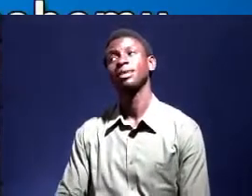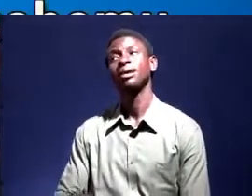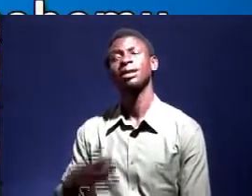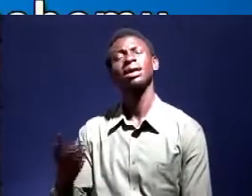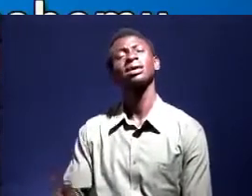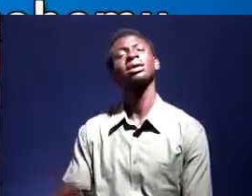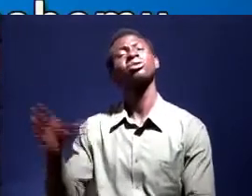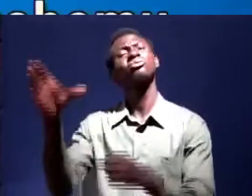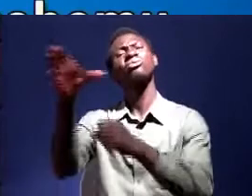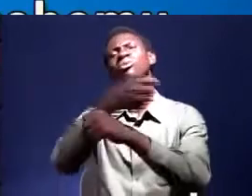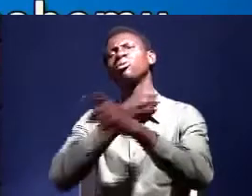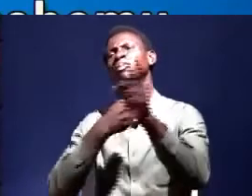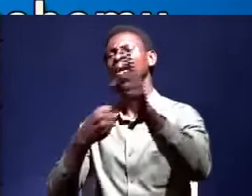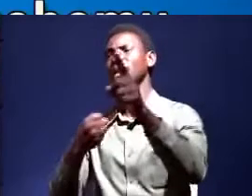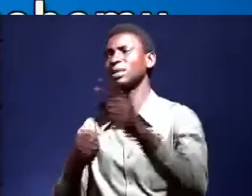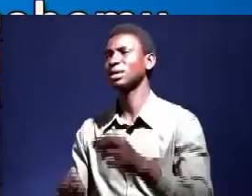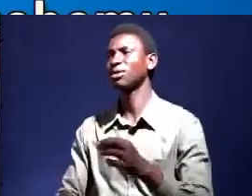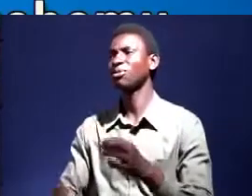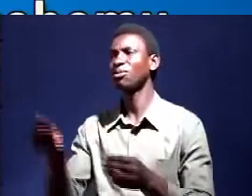God is calling you tonight.